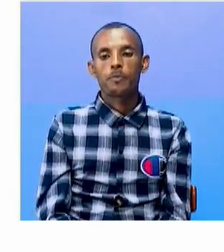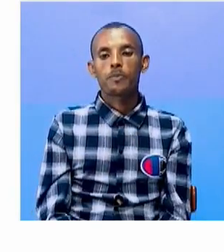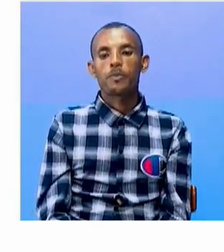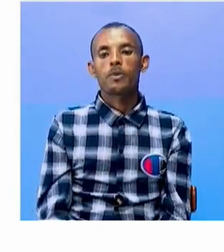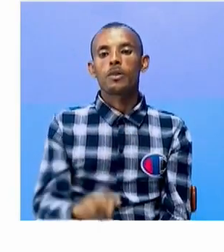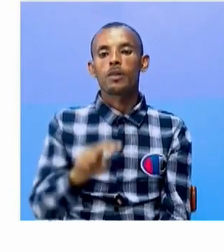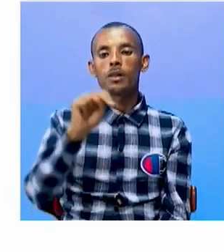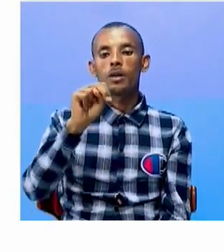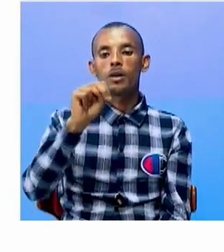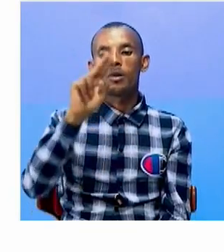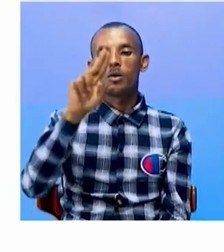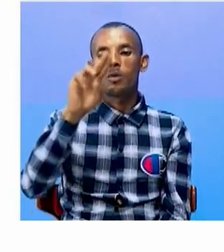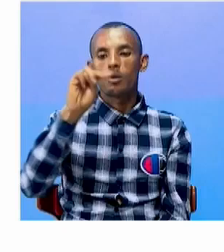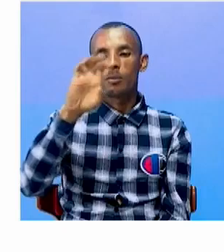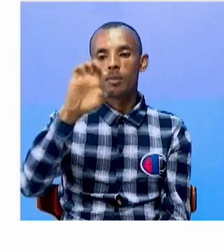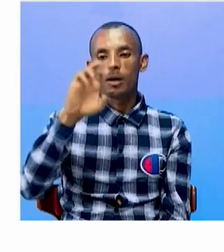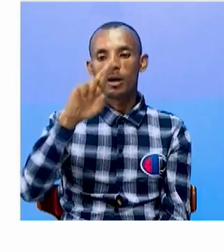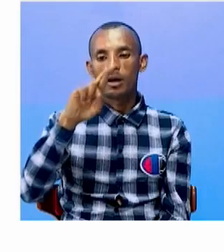coefficient.